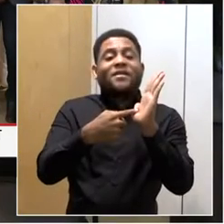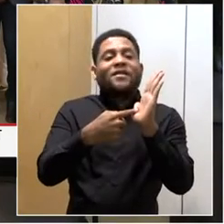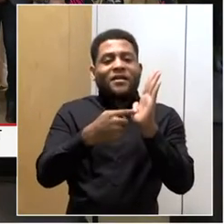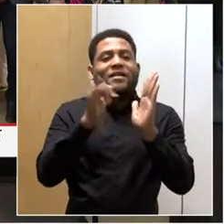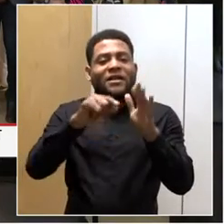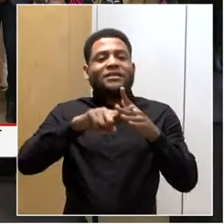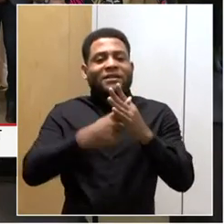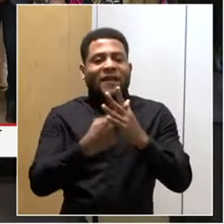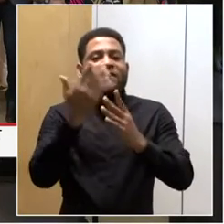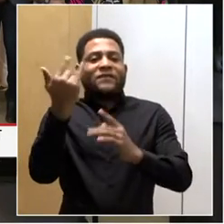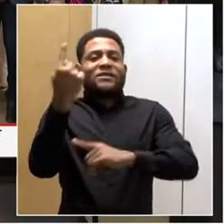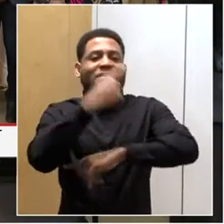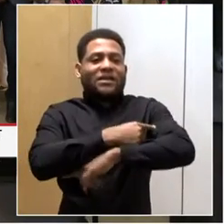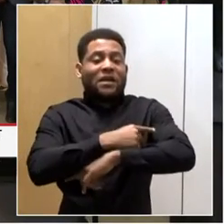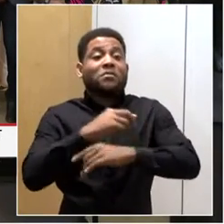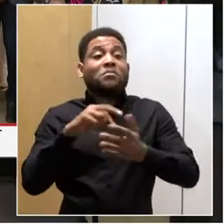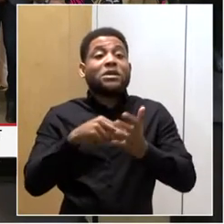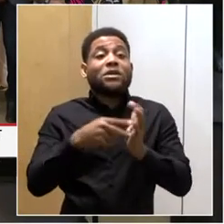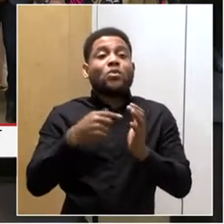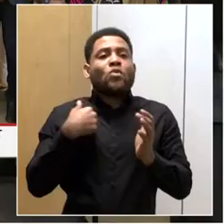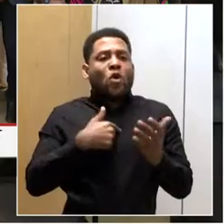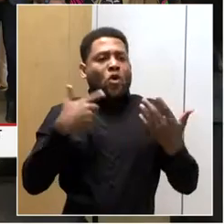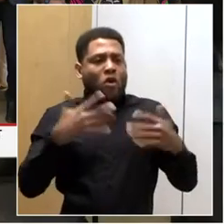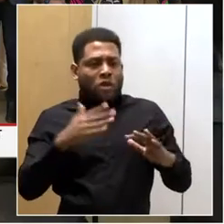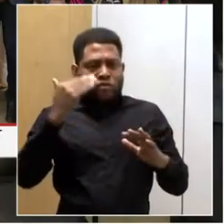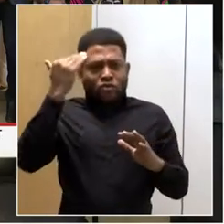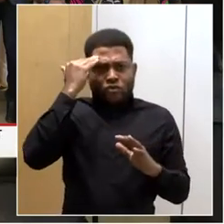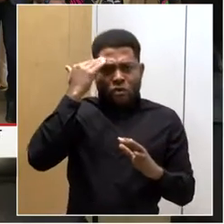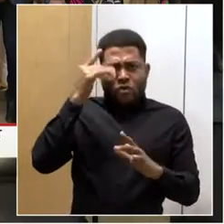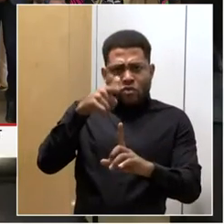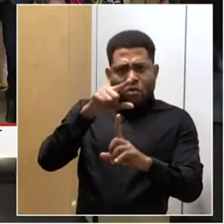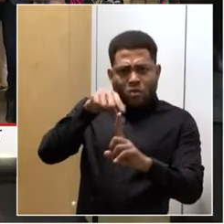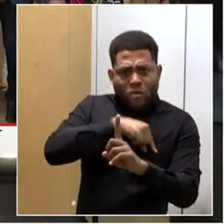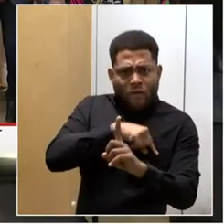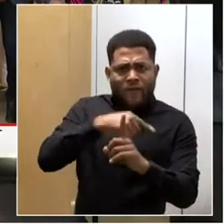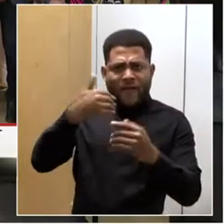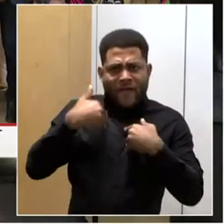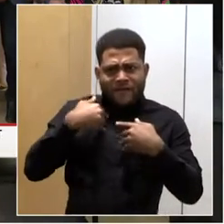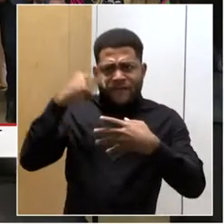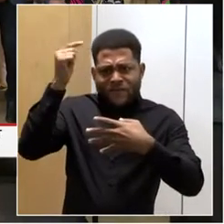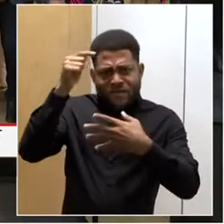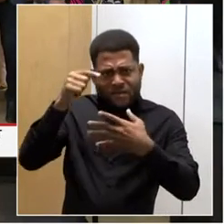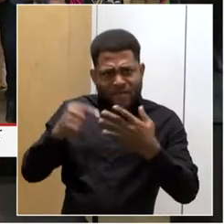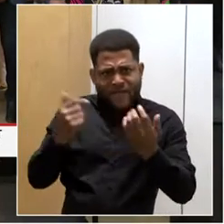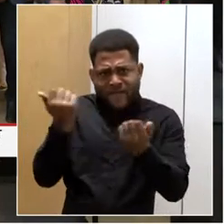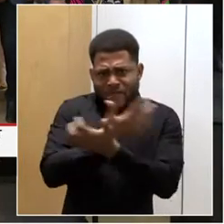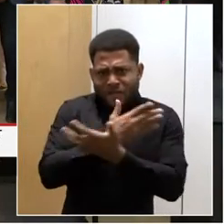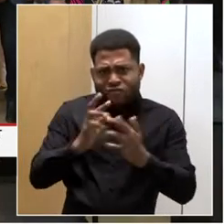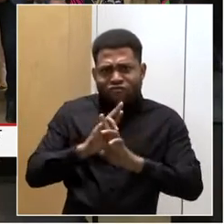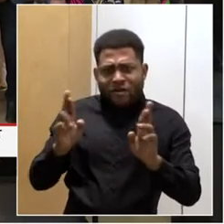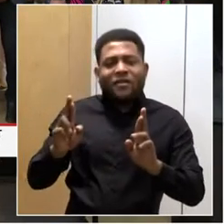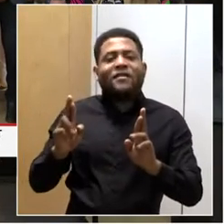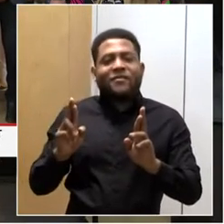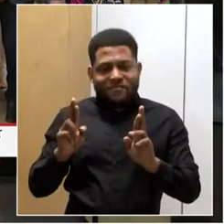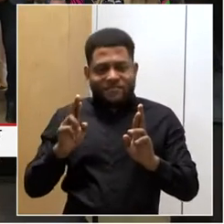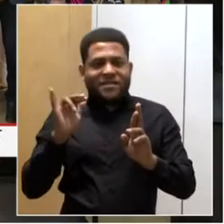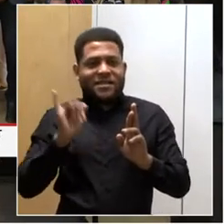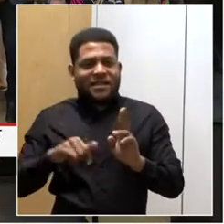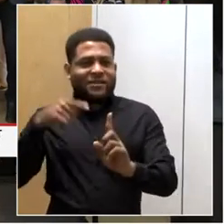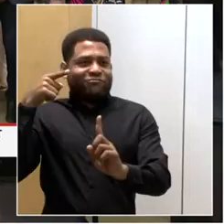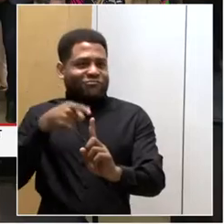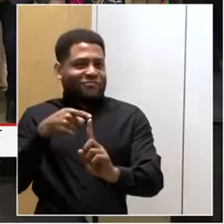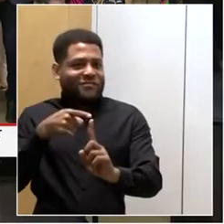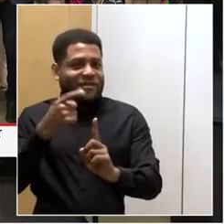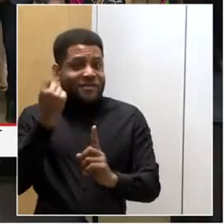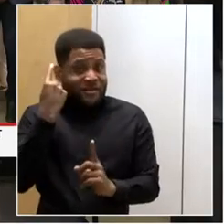information that the agency needs. And let me just be clear, if at the end of the 15 days it's not where